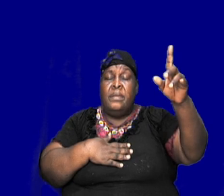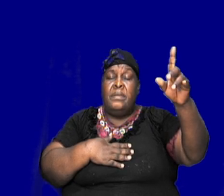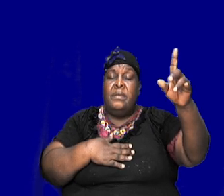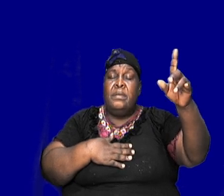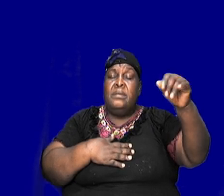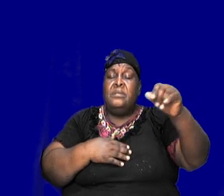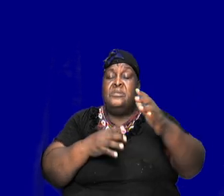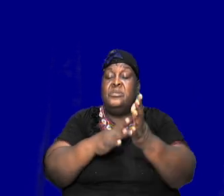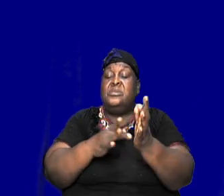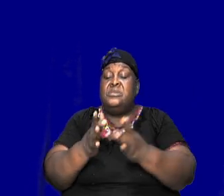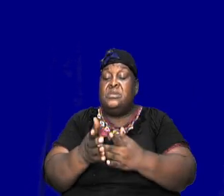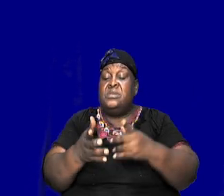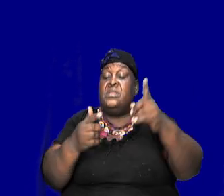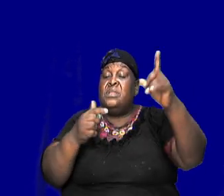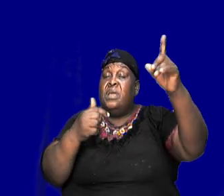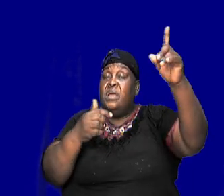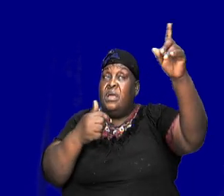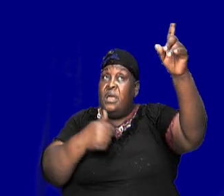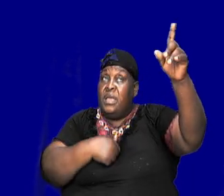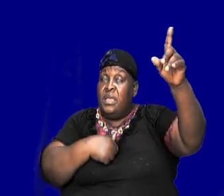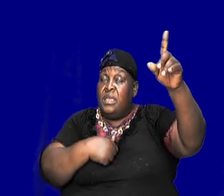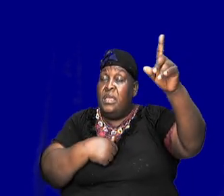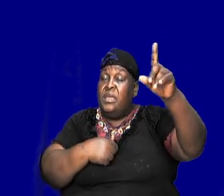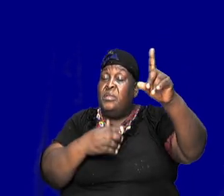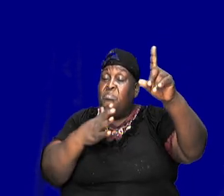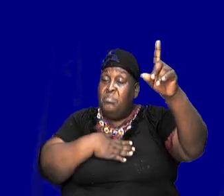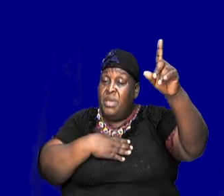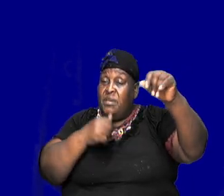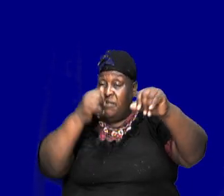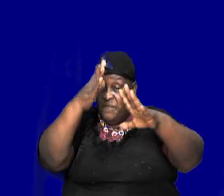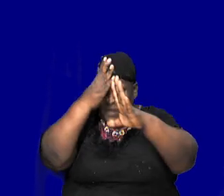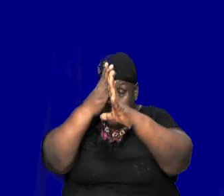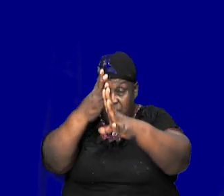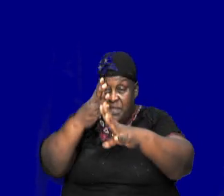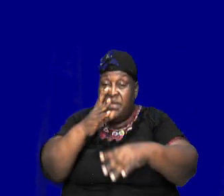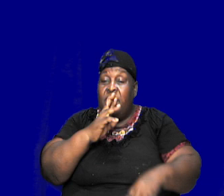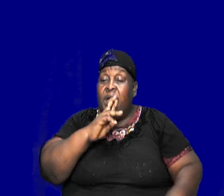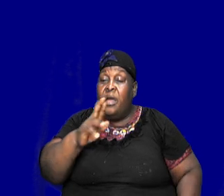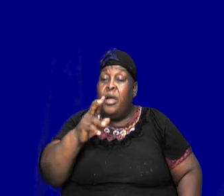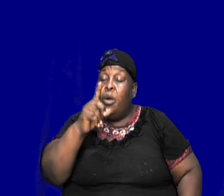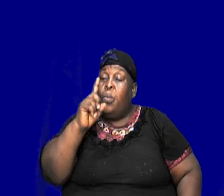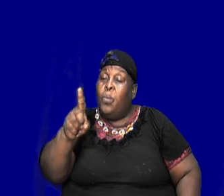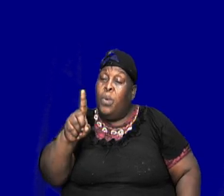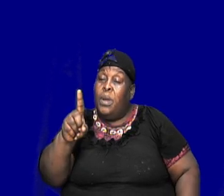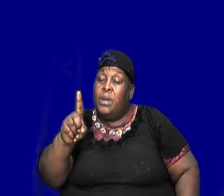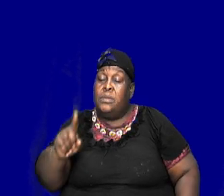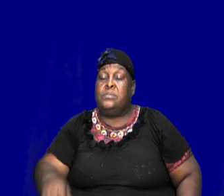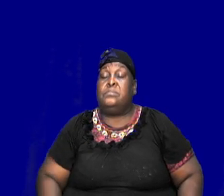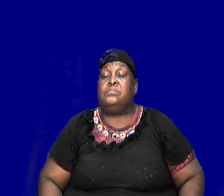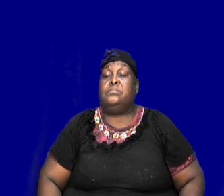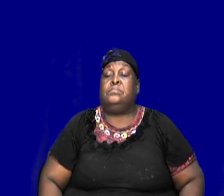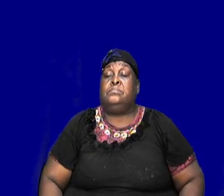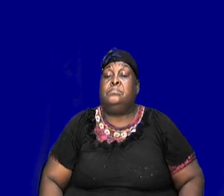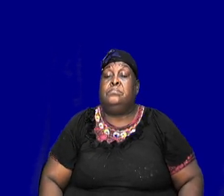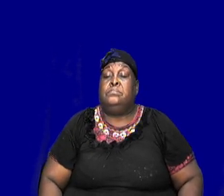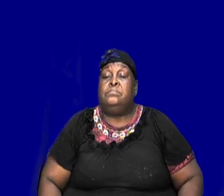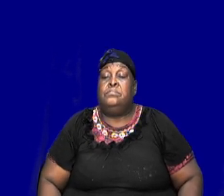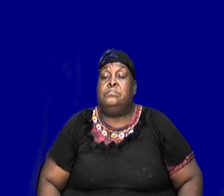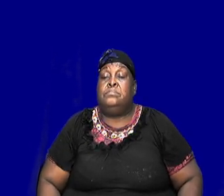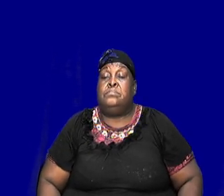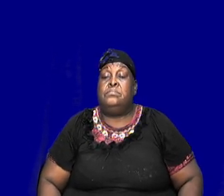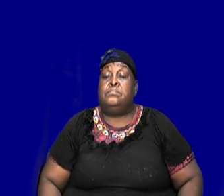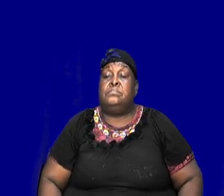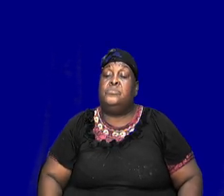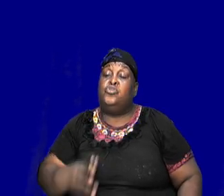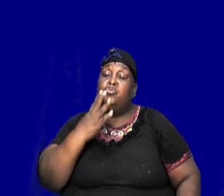Jesus made a statement. He said, I and my Father are one. I continue reading. Let me hear what happened.